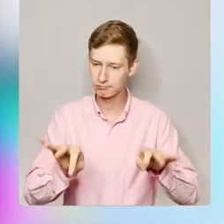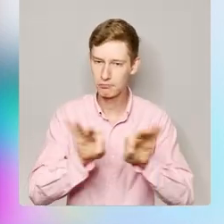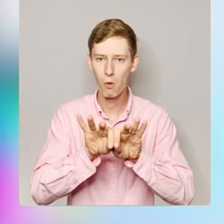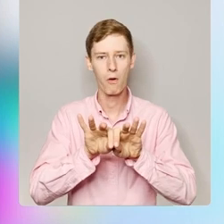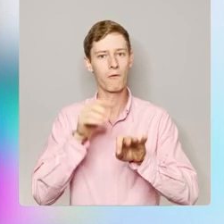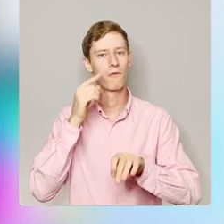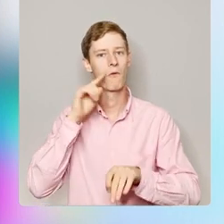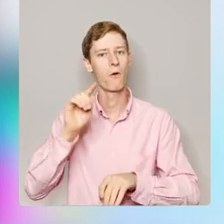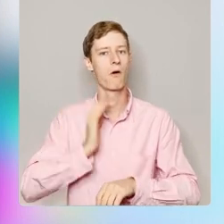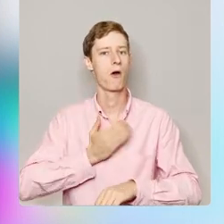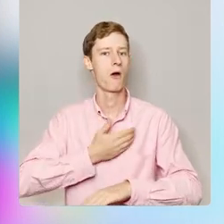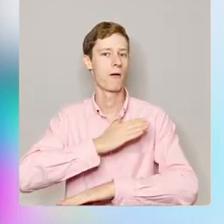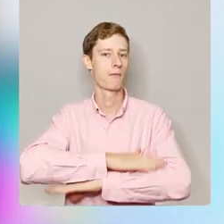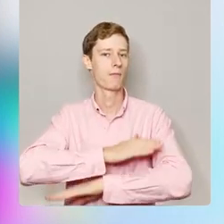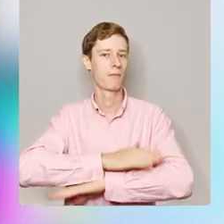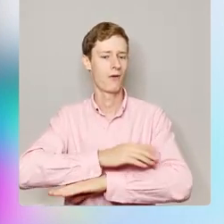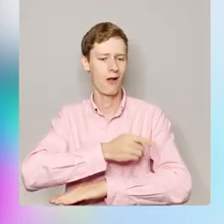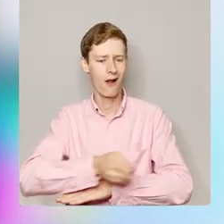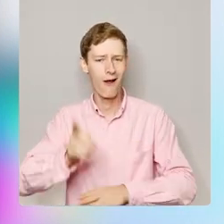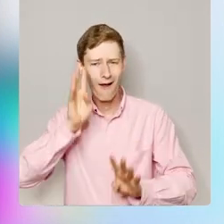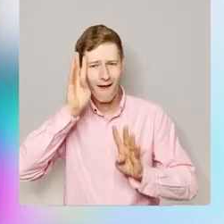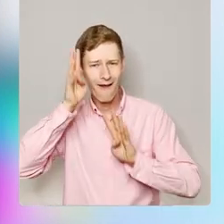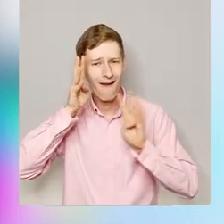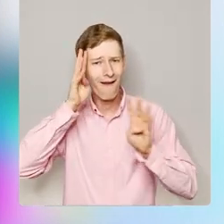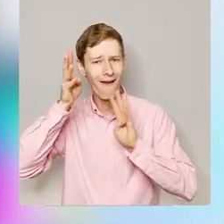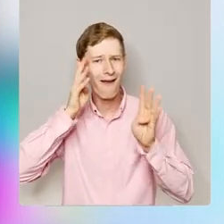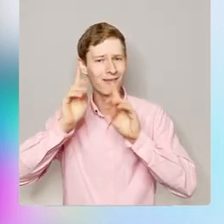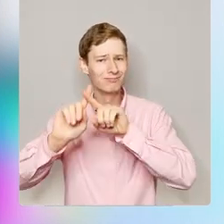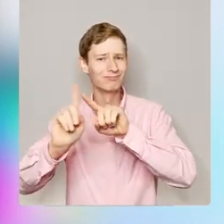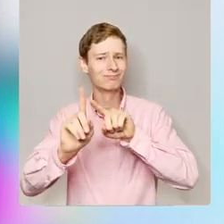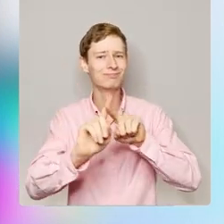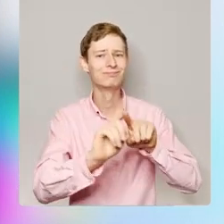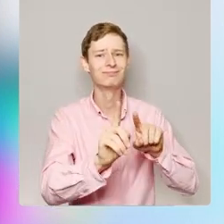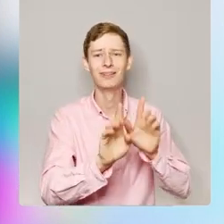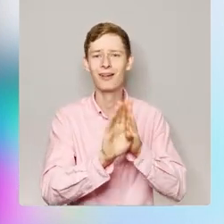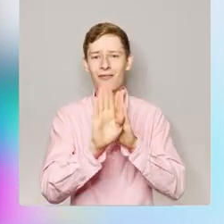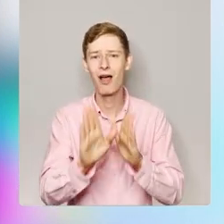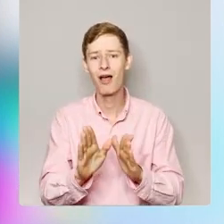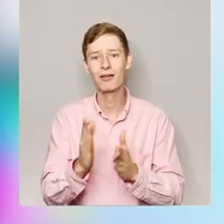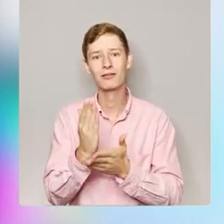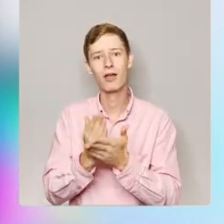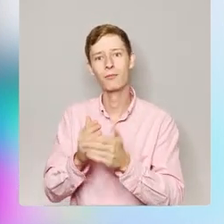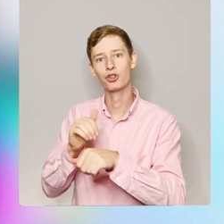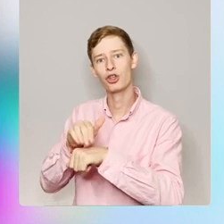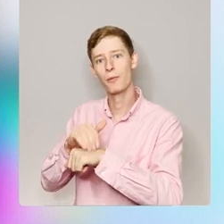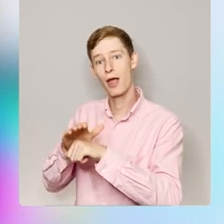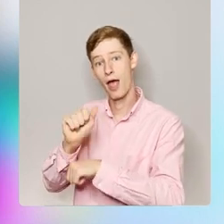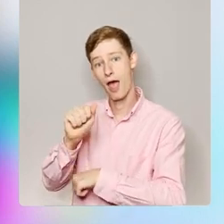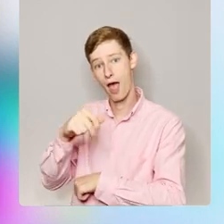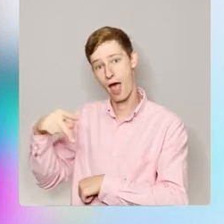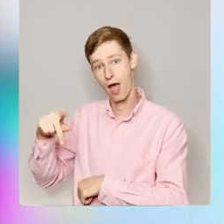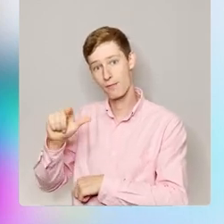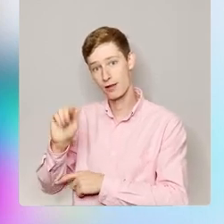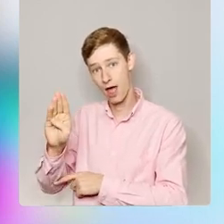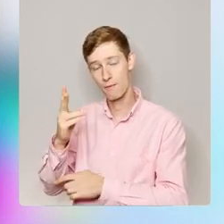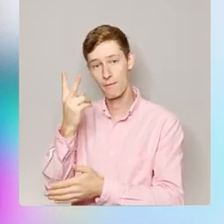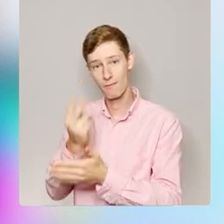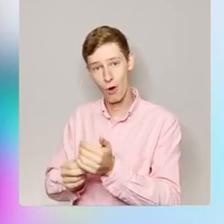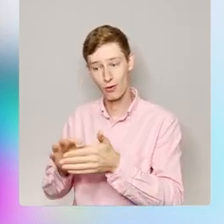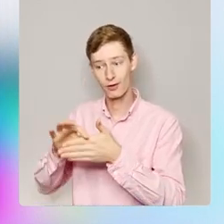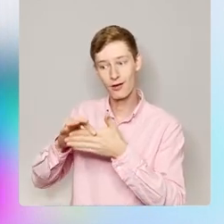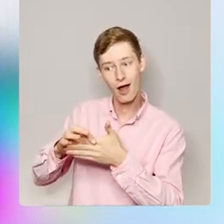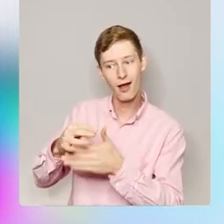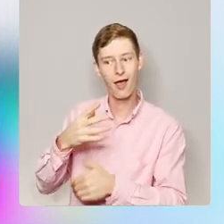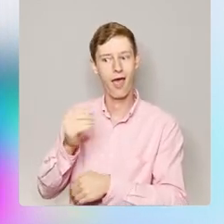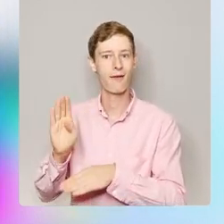platform. Like, we're seeing incredible innovation from developers who are shipping on App Lab, both in content and in